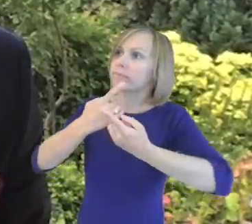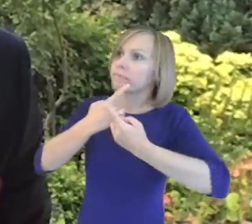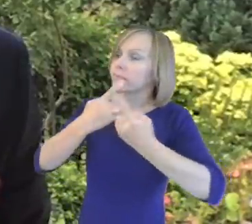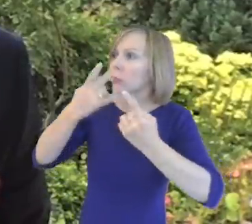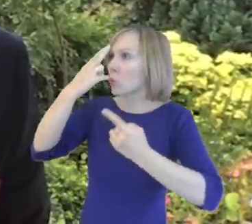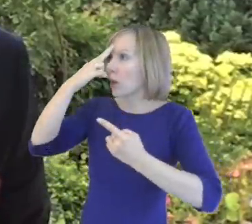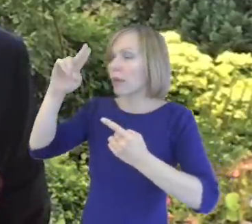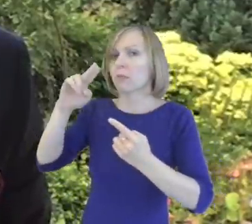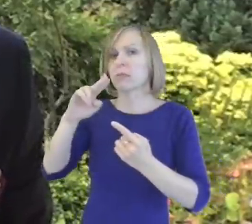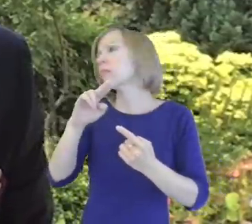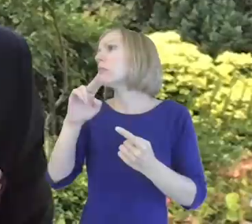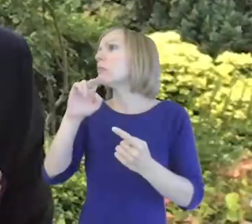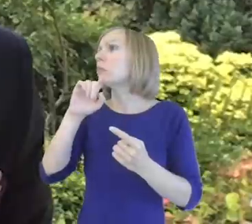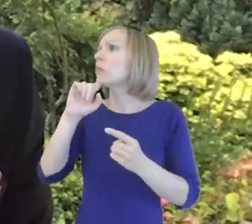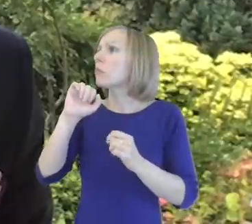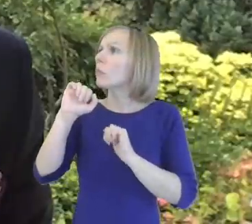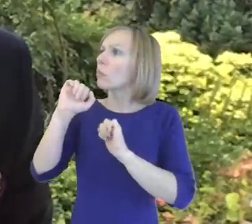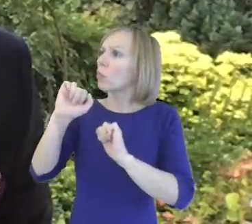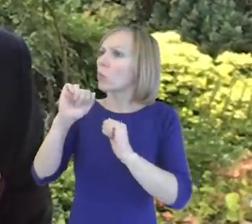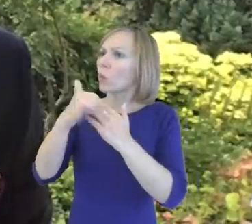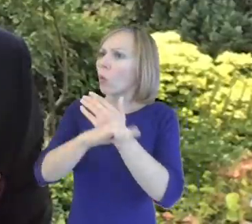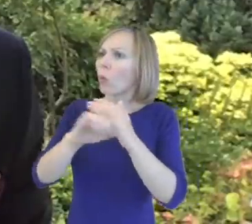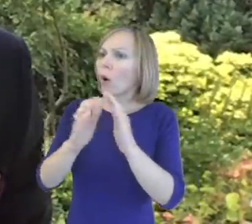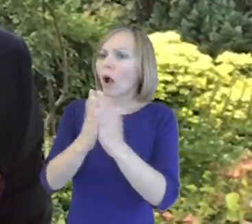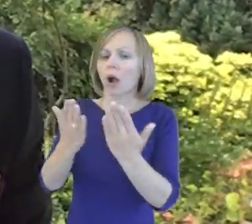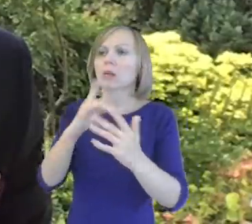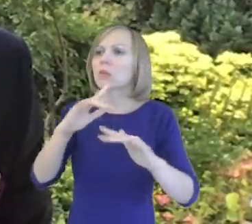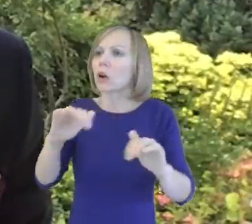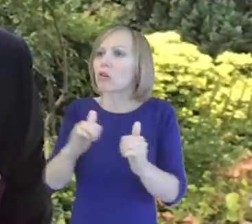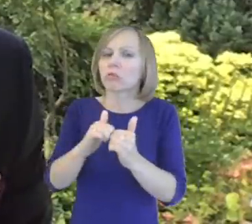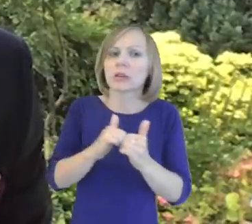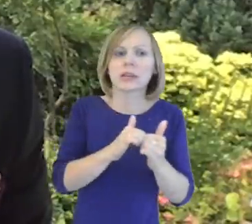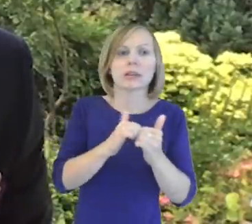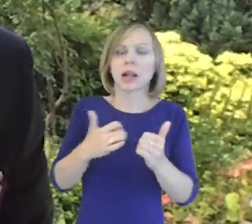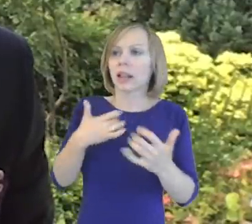thy holy word, and live in unity and godly love.